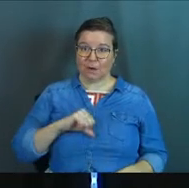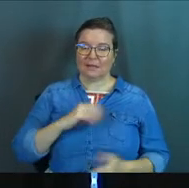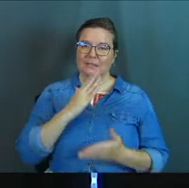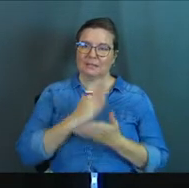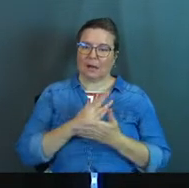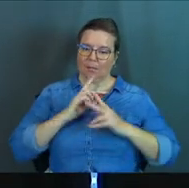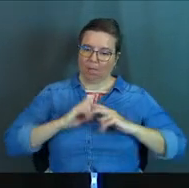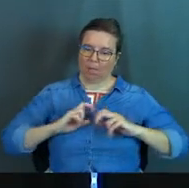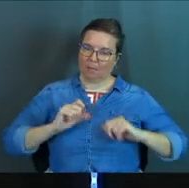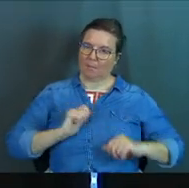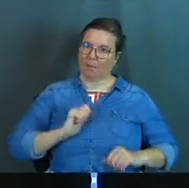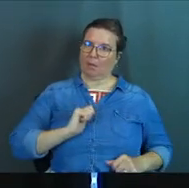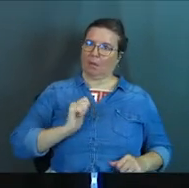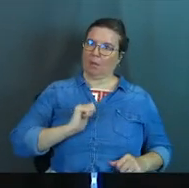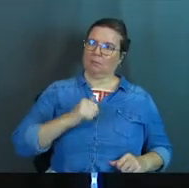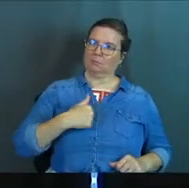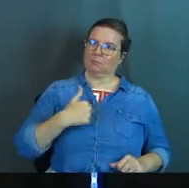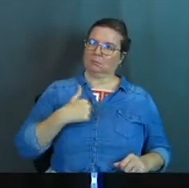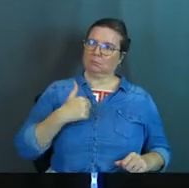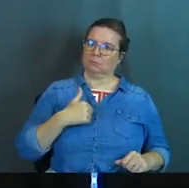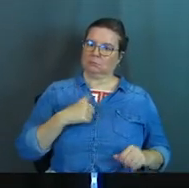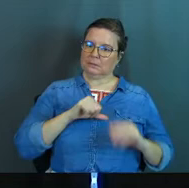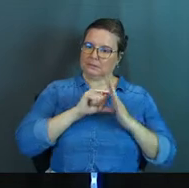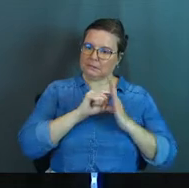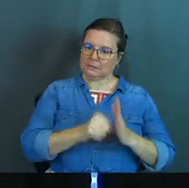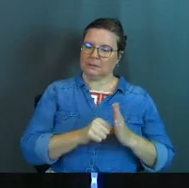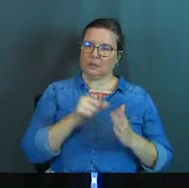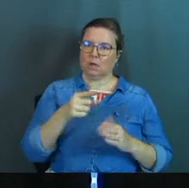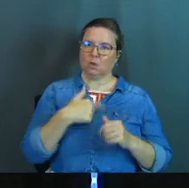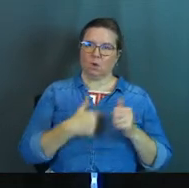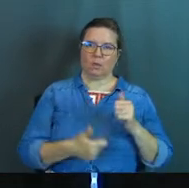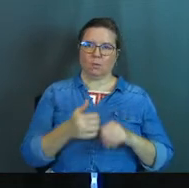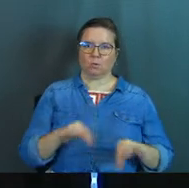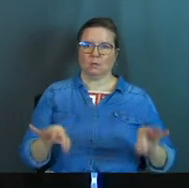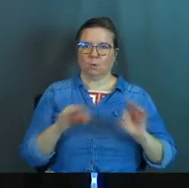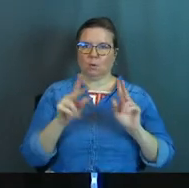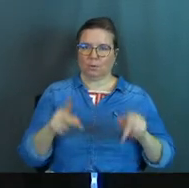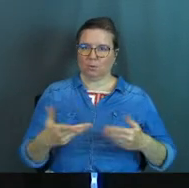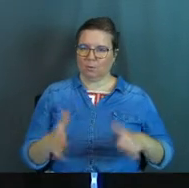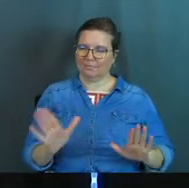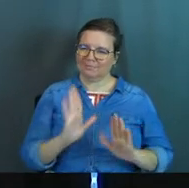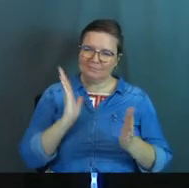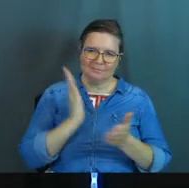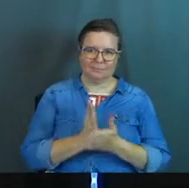Stop believing and insisting that you're the most important person.